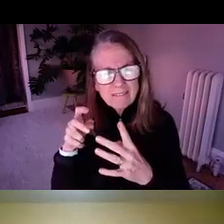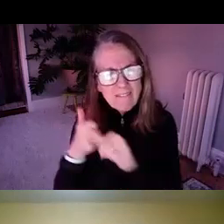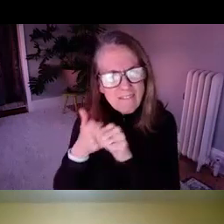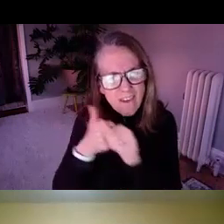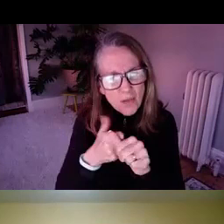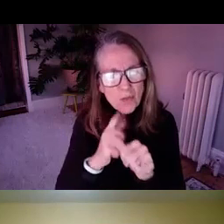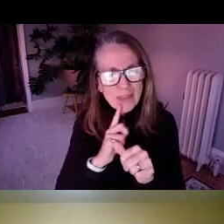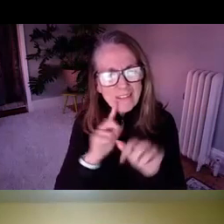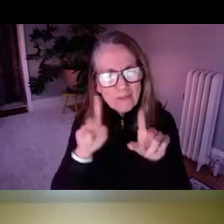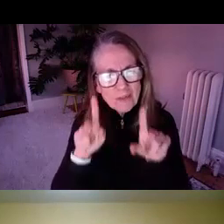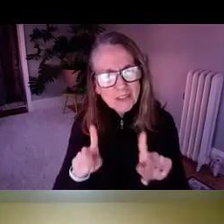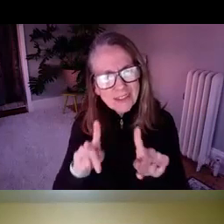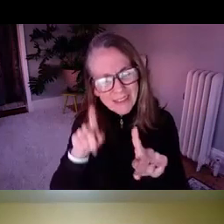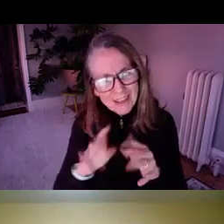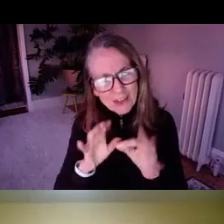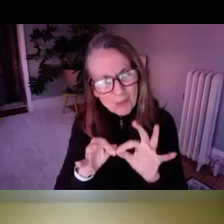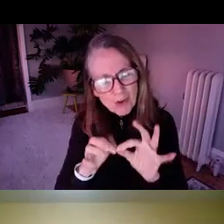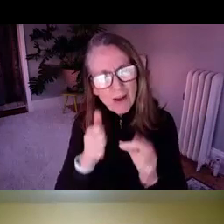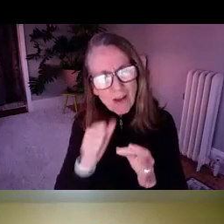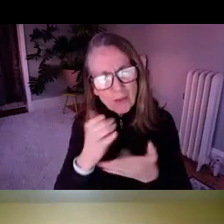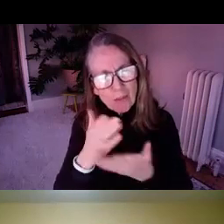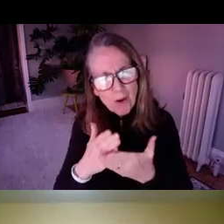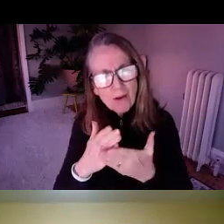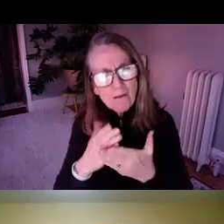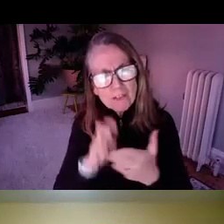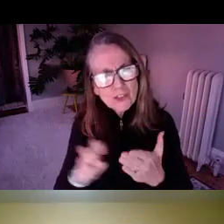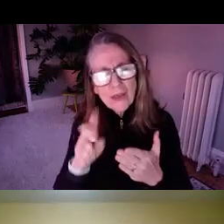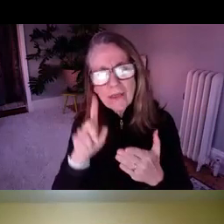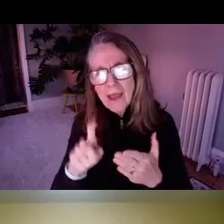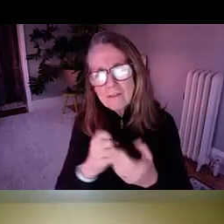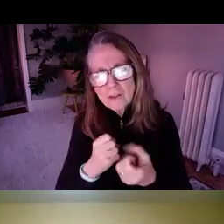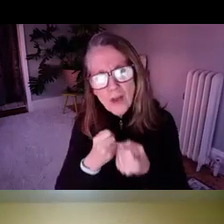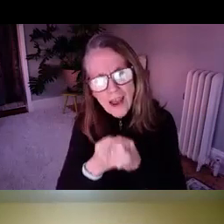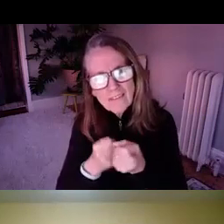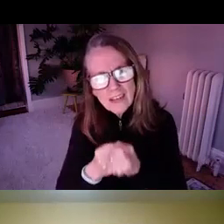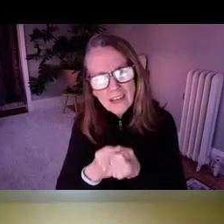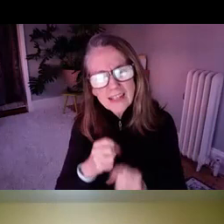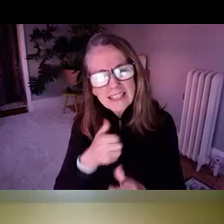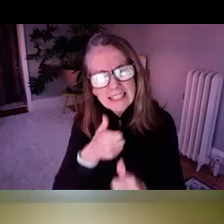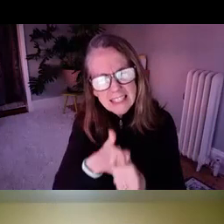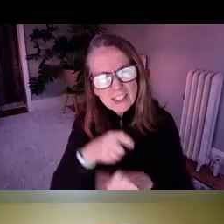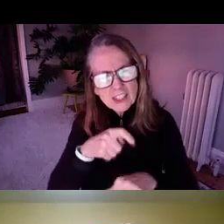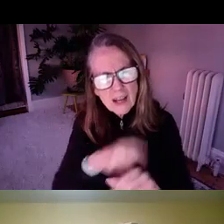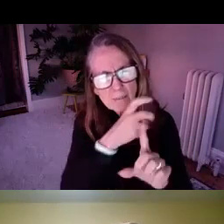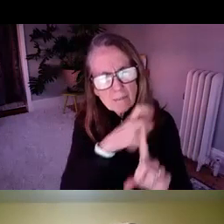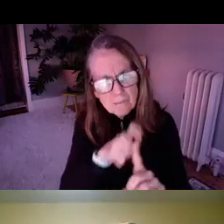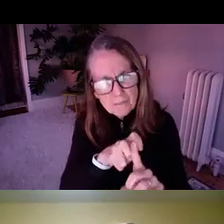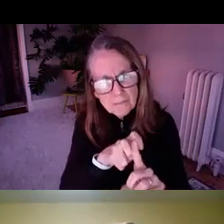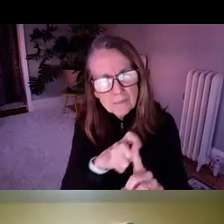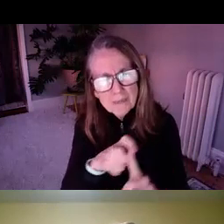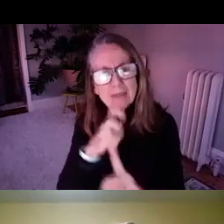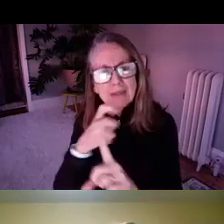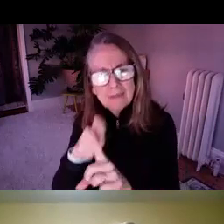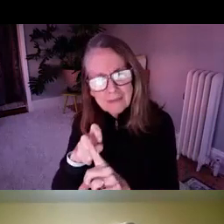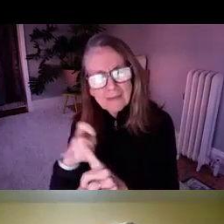interpreter at those other junctures in their journey. And so they have to self-advocate at each juncture. And that can be tiresome and